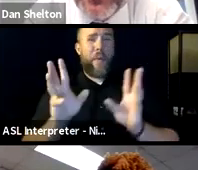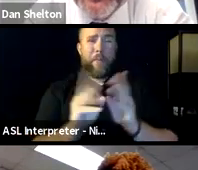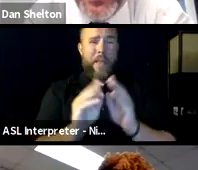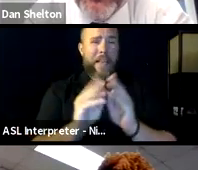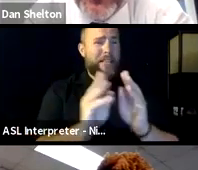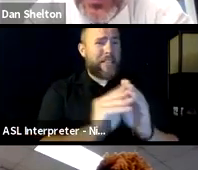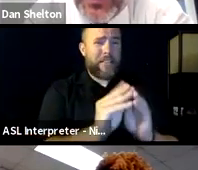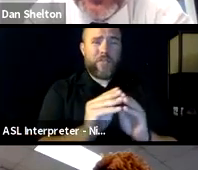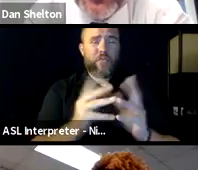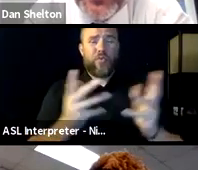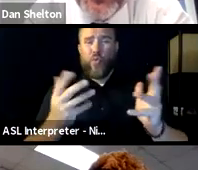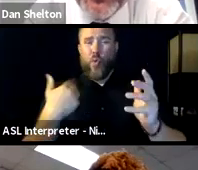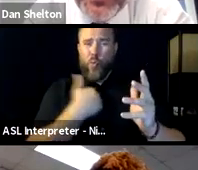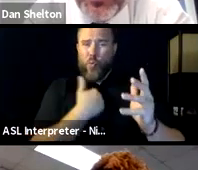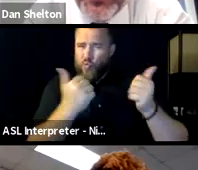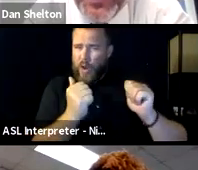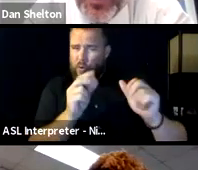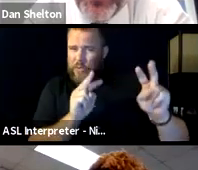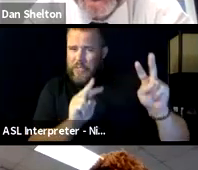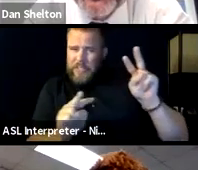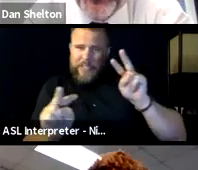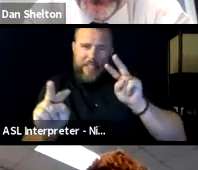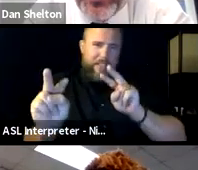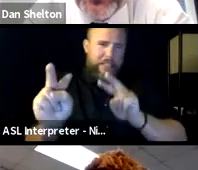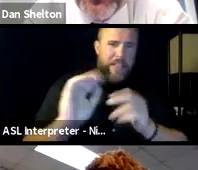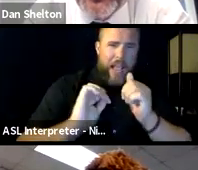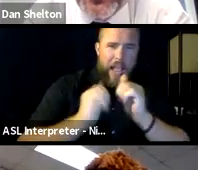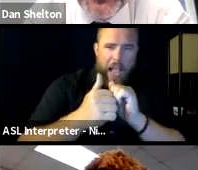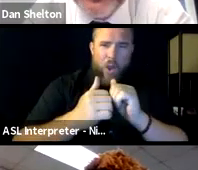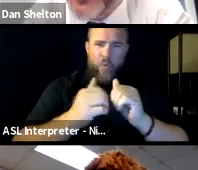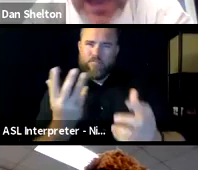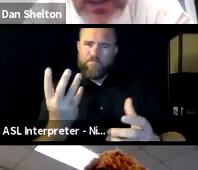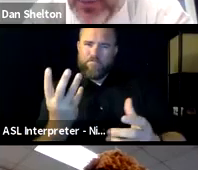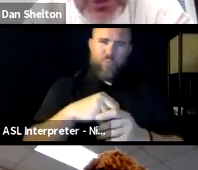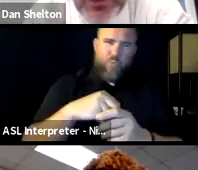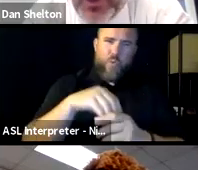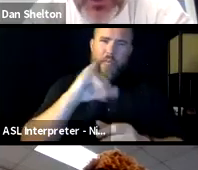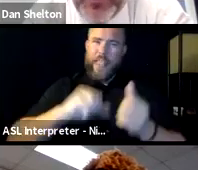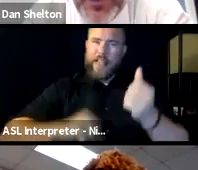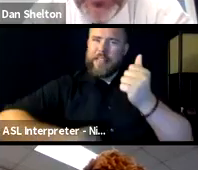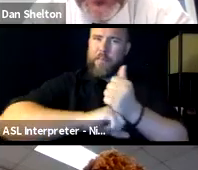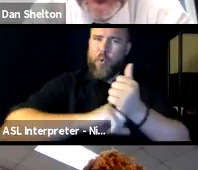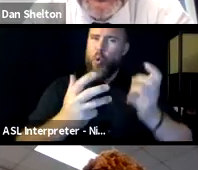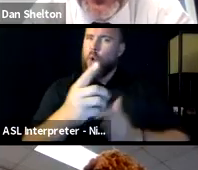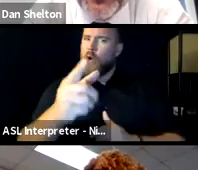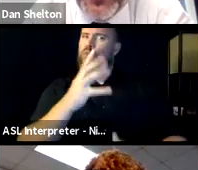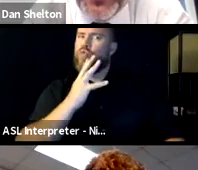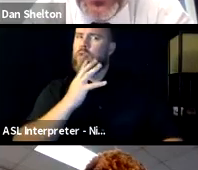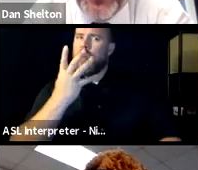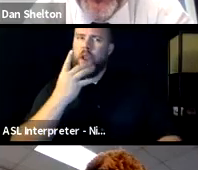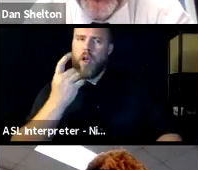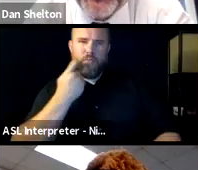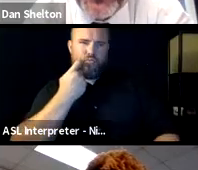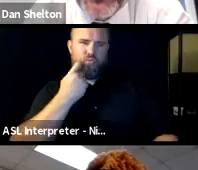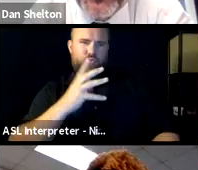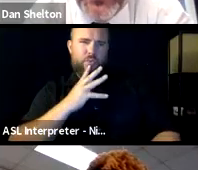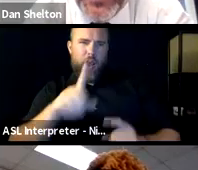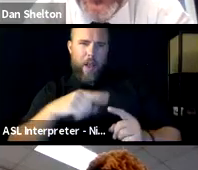to galvanize people to help us support exactly what you're talking about.